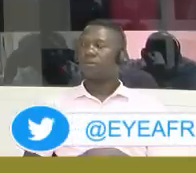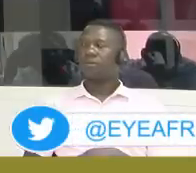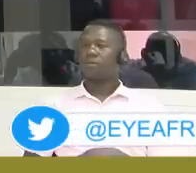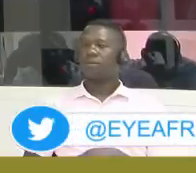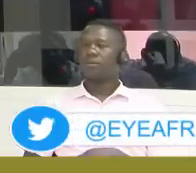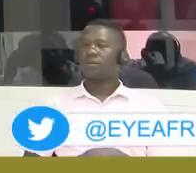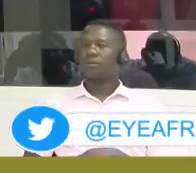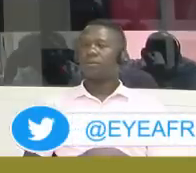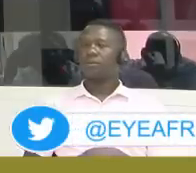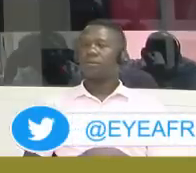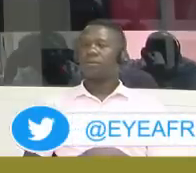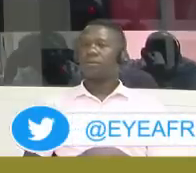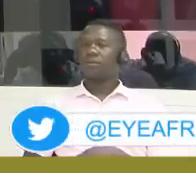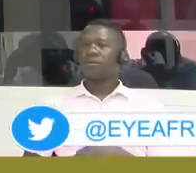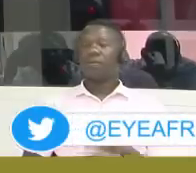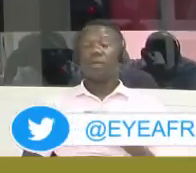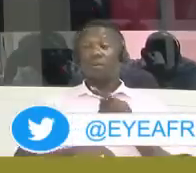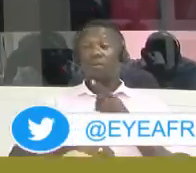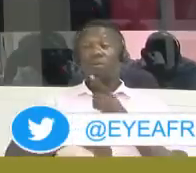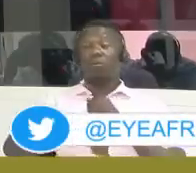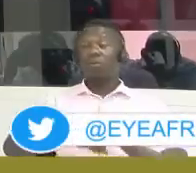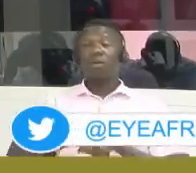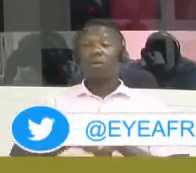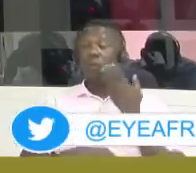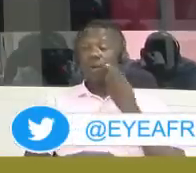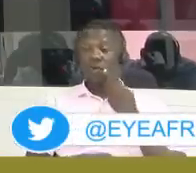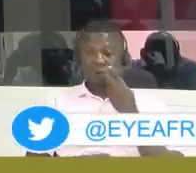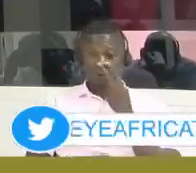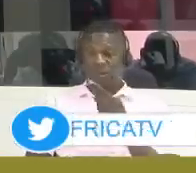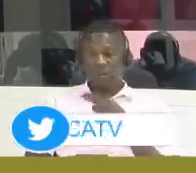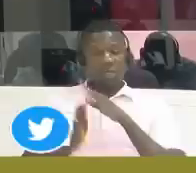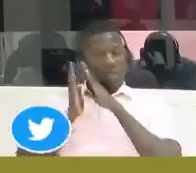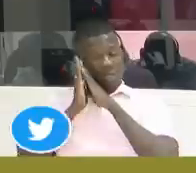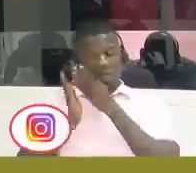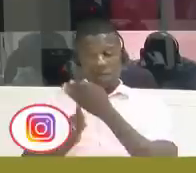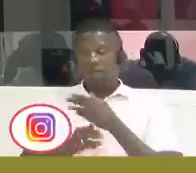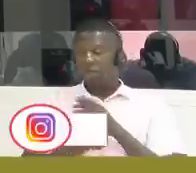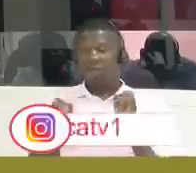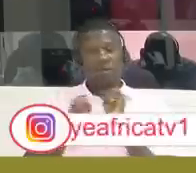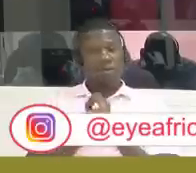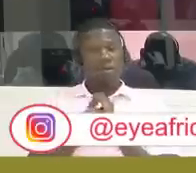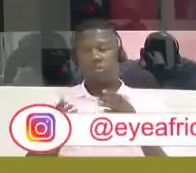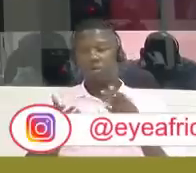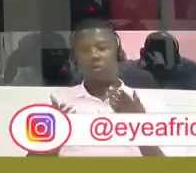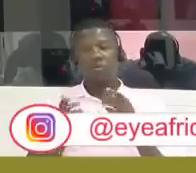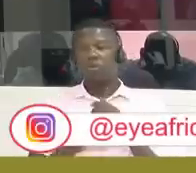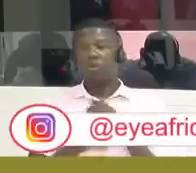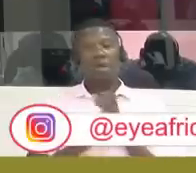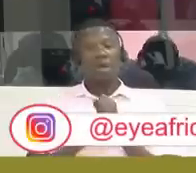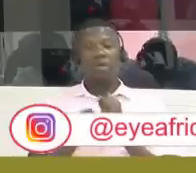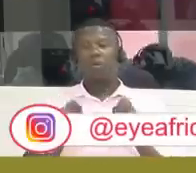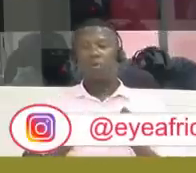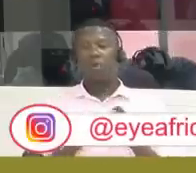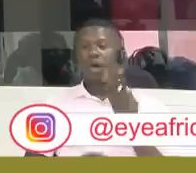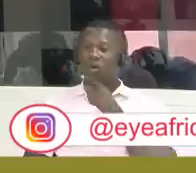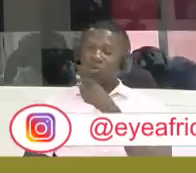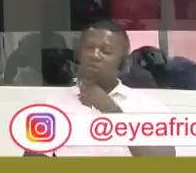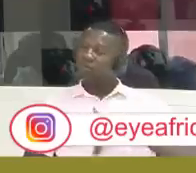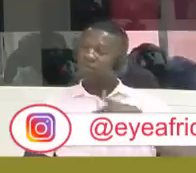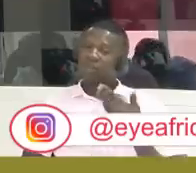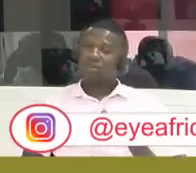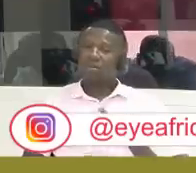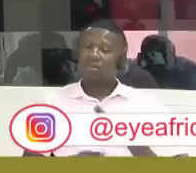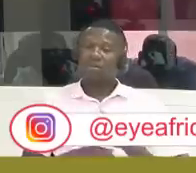At that point, when you saw him lying there helplessly, how did you feel?